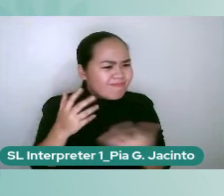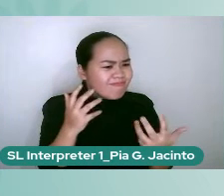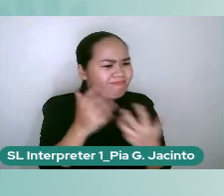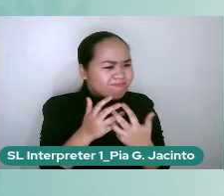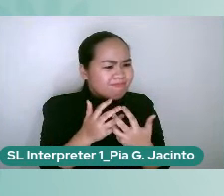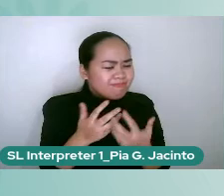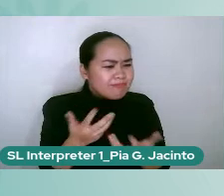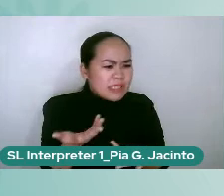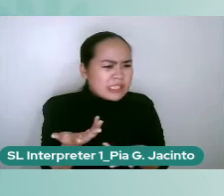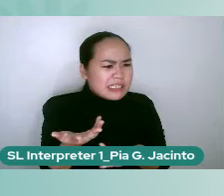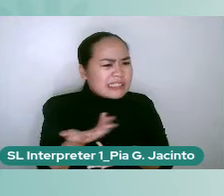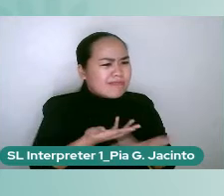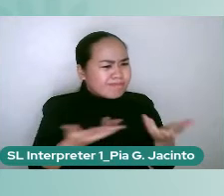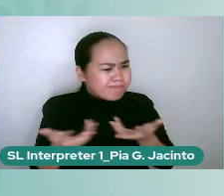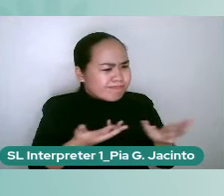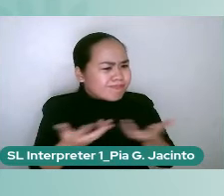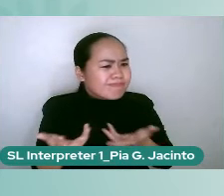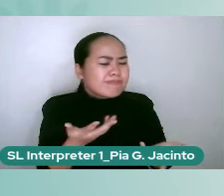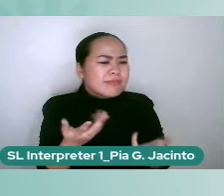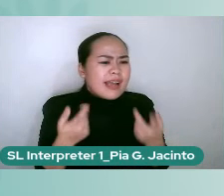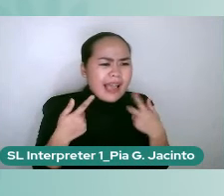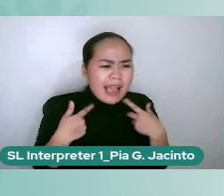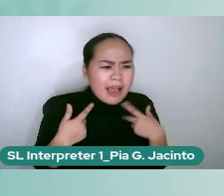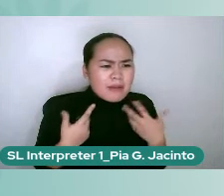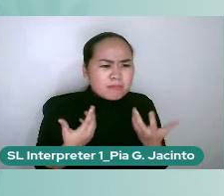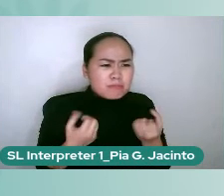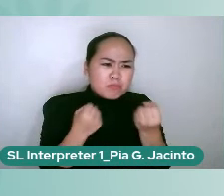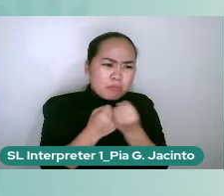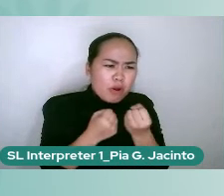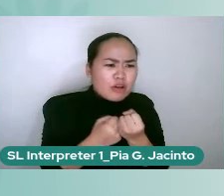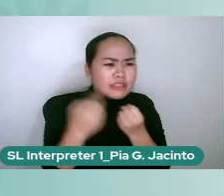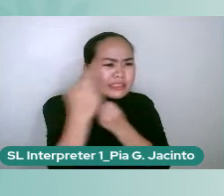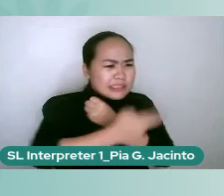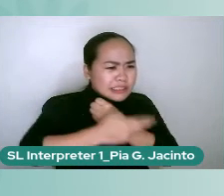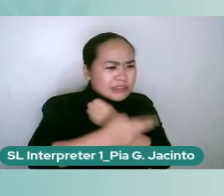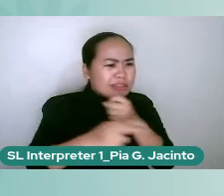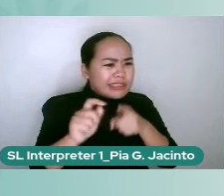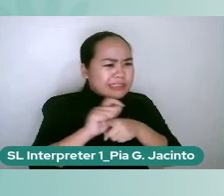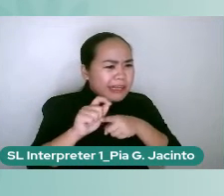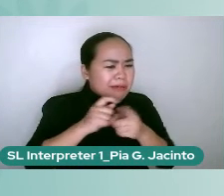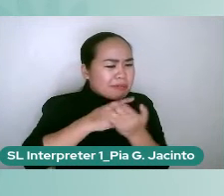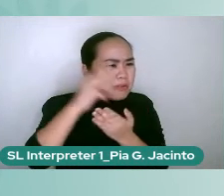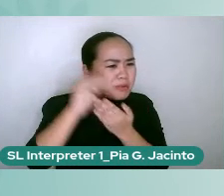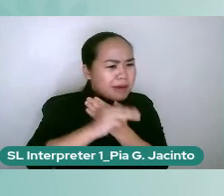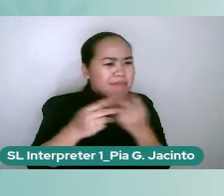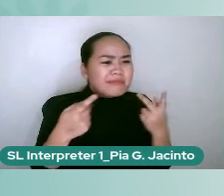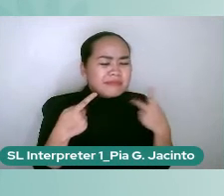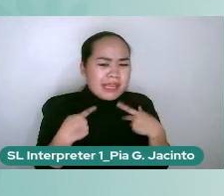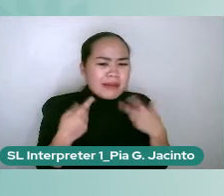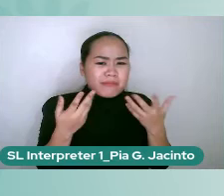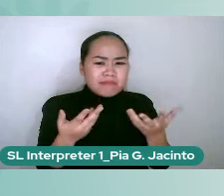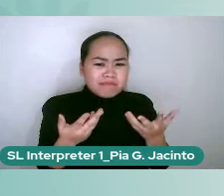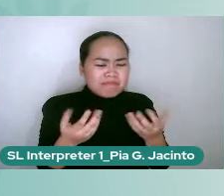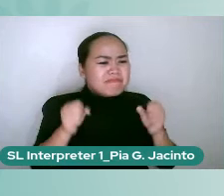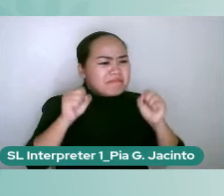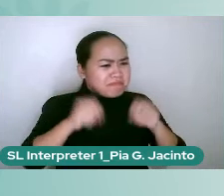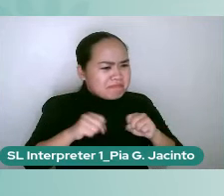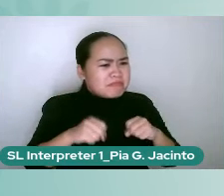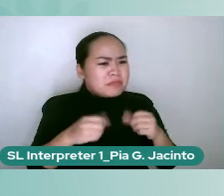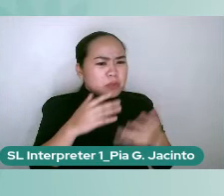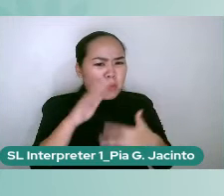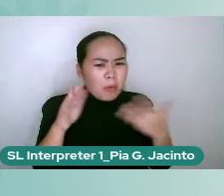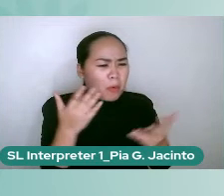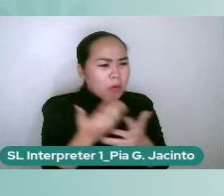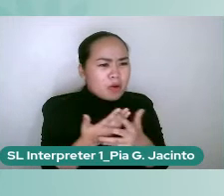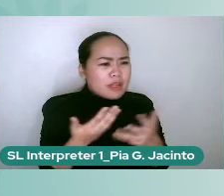can share best practices, we can support regional training programs if, again, we take this on as a public health priority and make